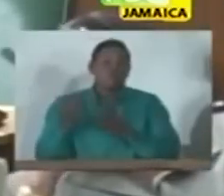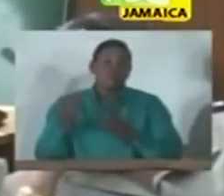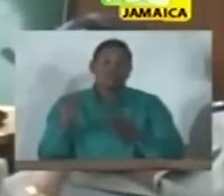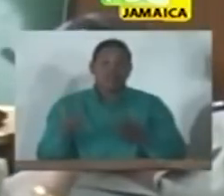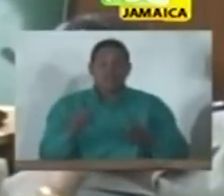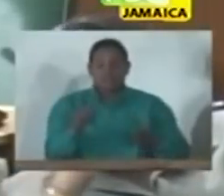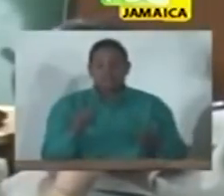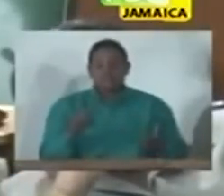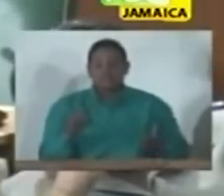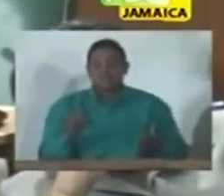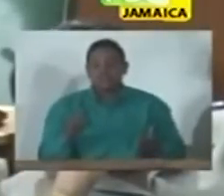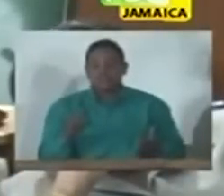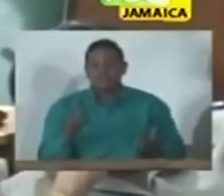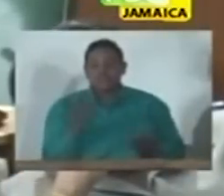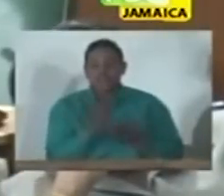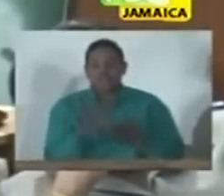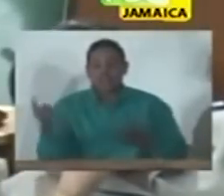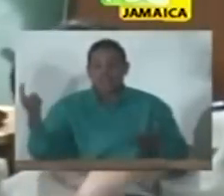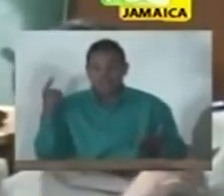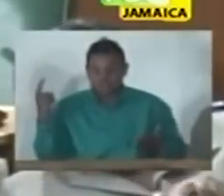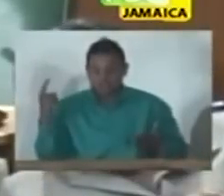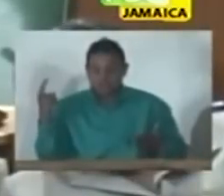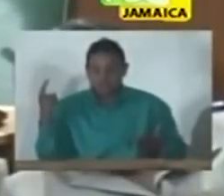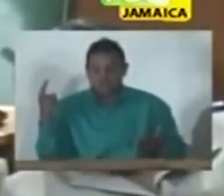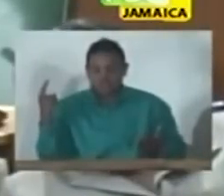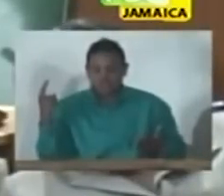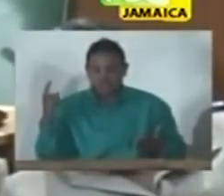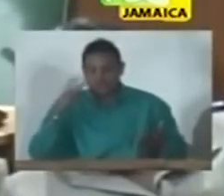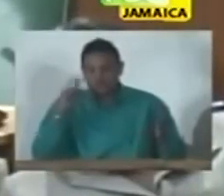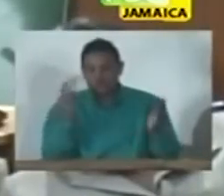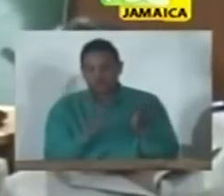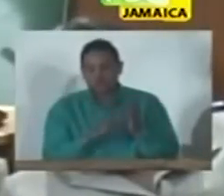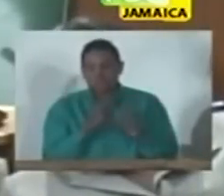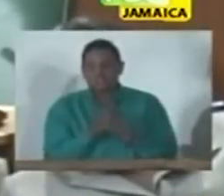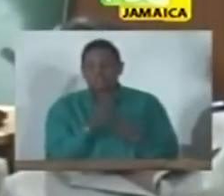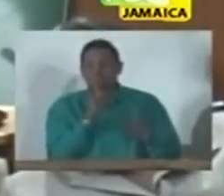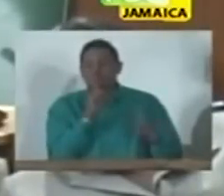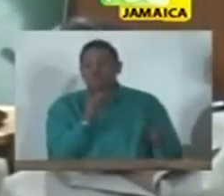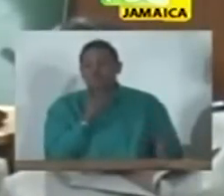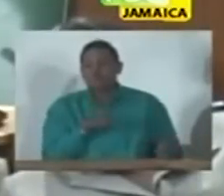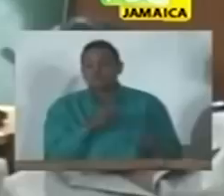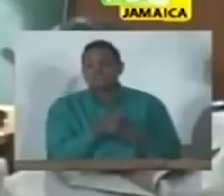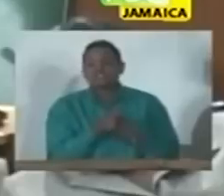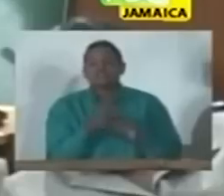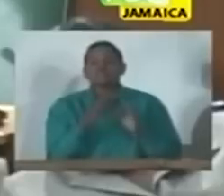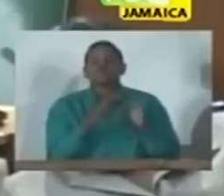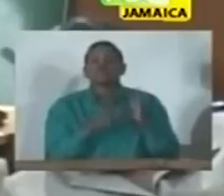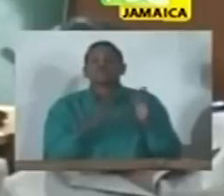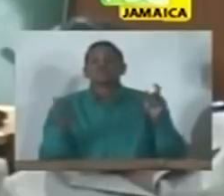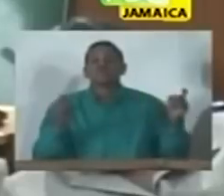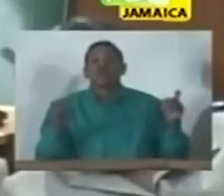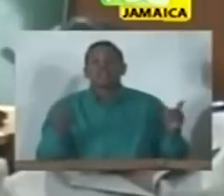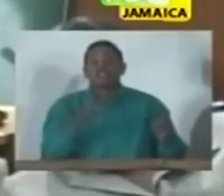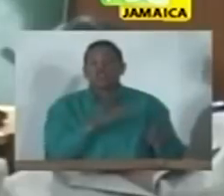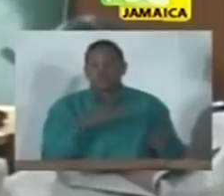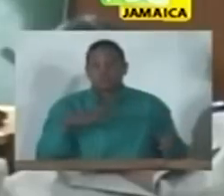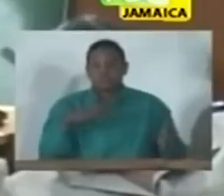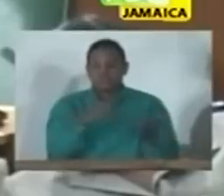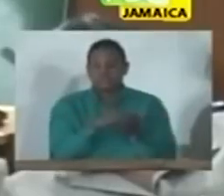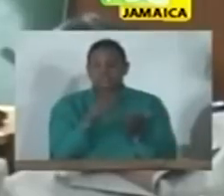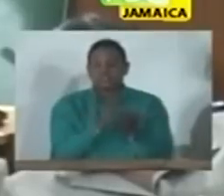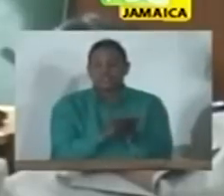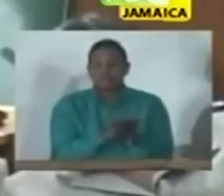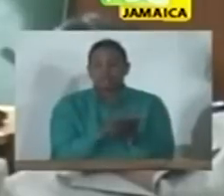Mr. President, last week it was noted that the report of the Regulations Committee had been tabled, and there is a